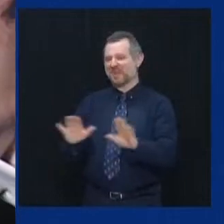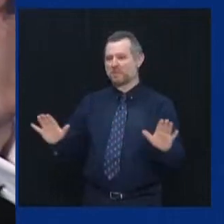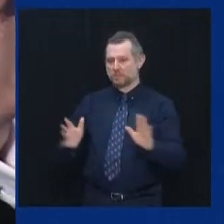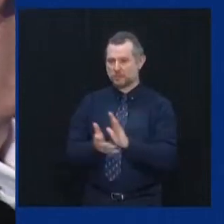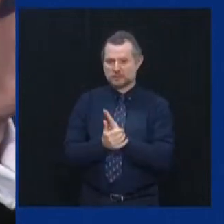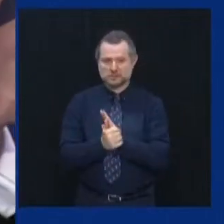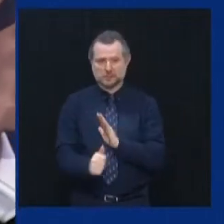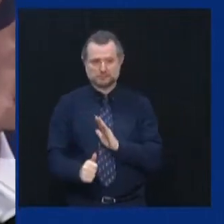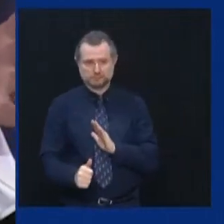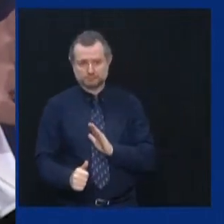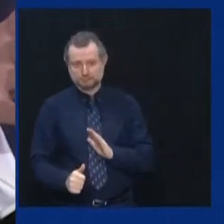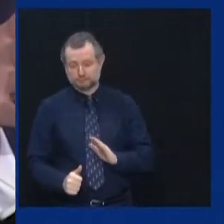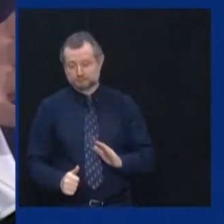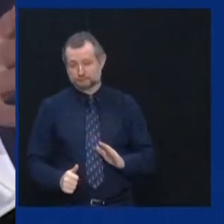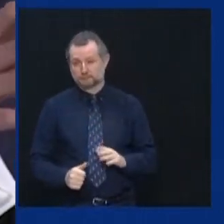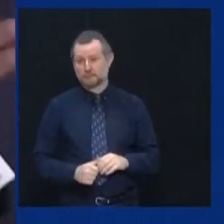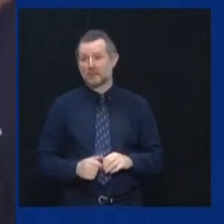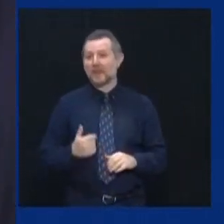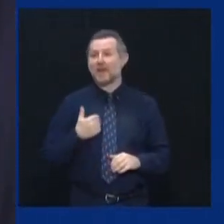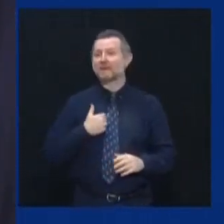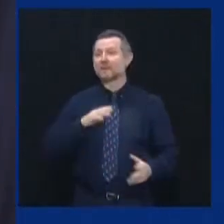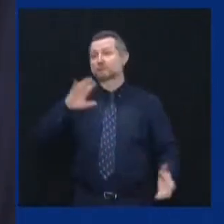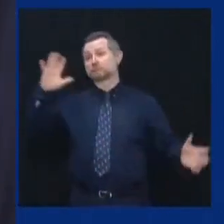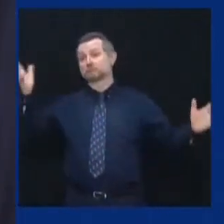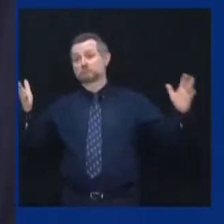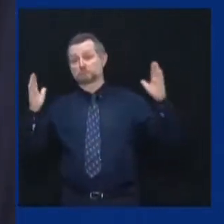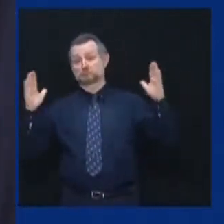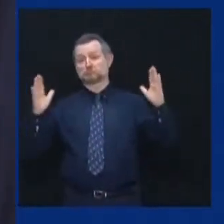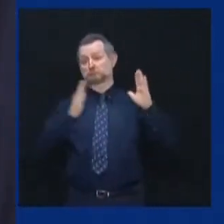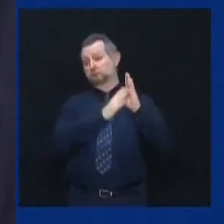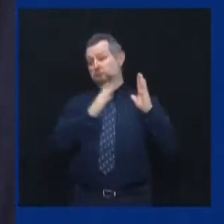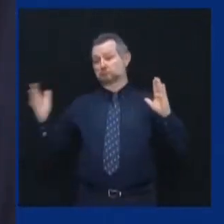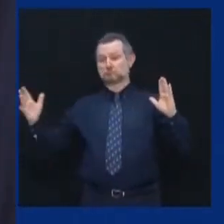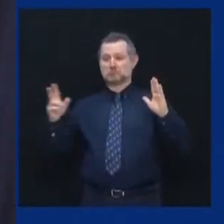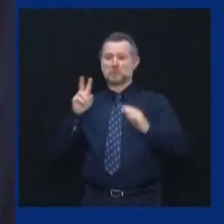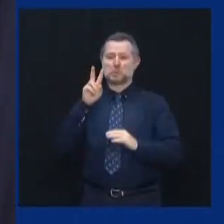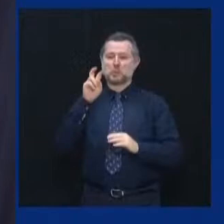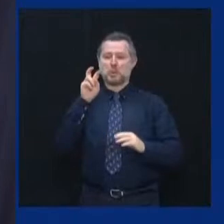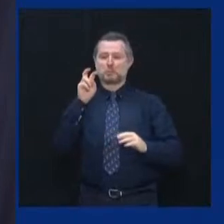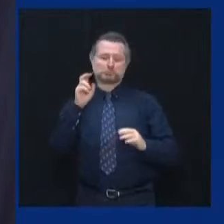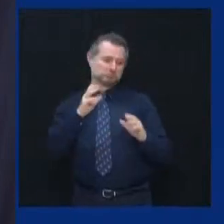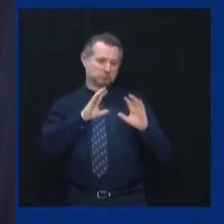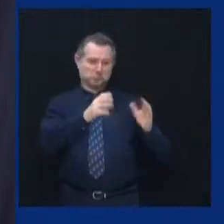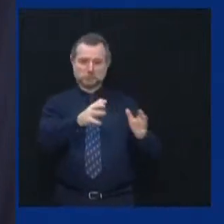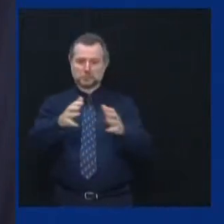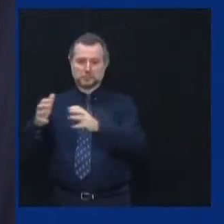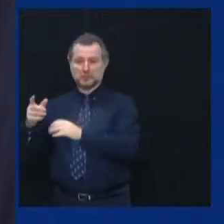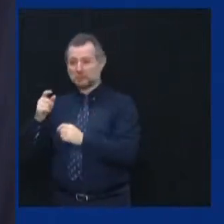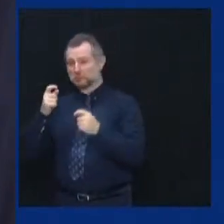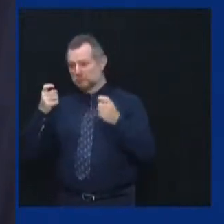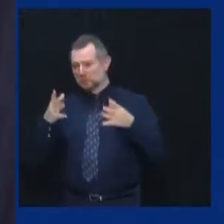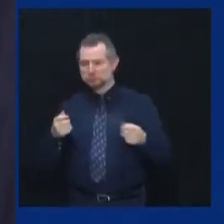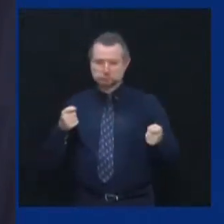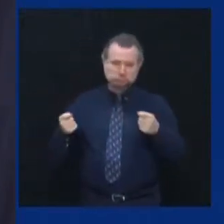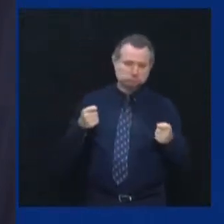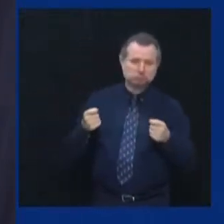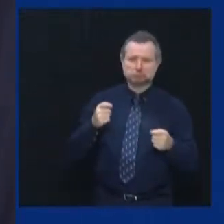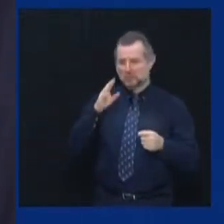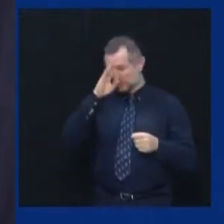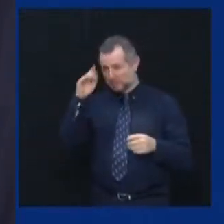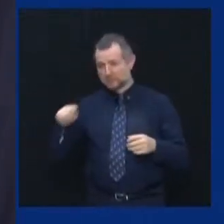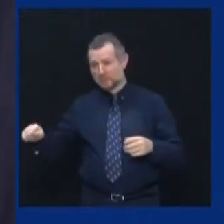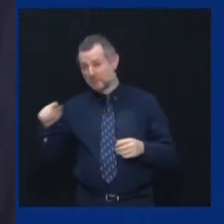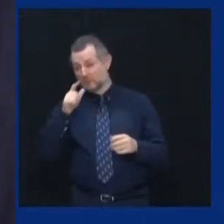200 organizations with 200 management structures, and you're going to have better, you're going